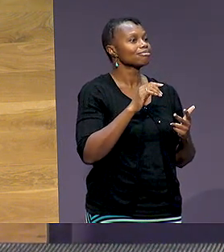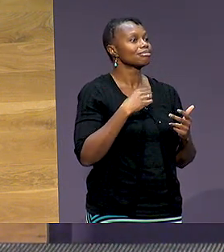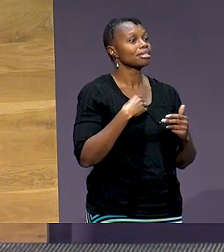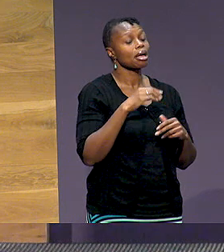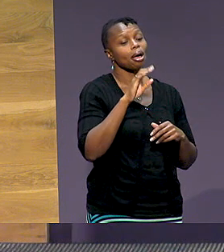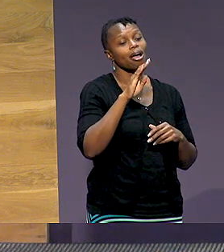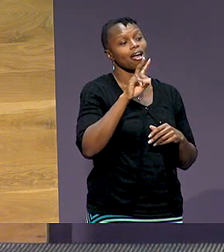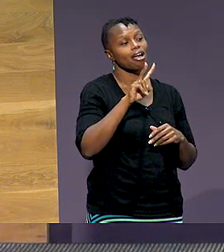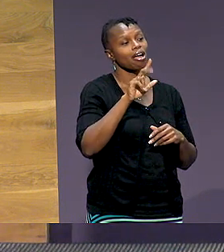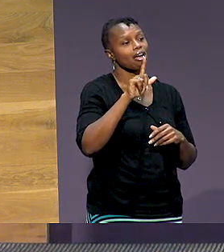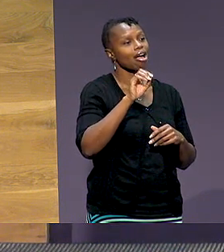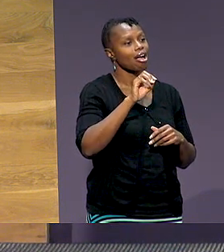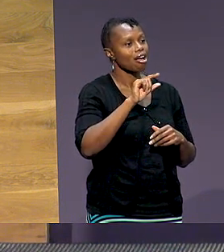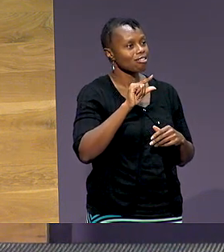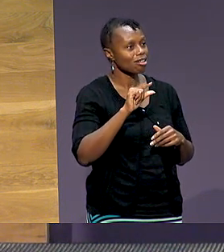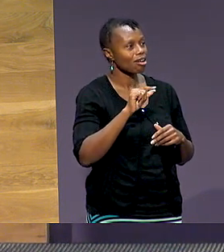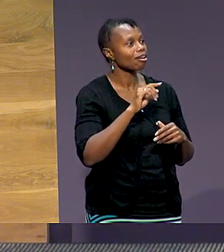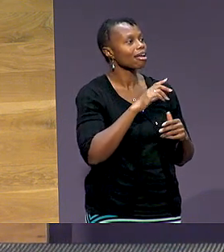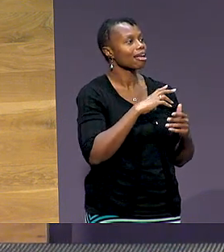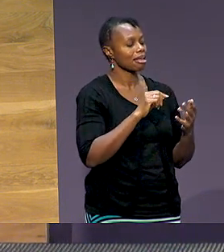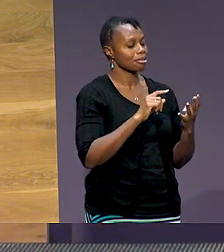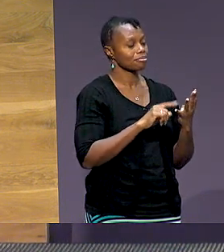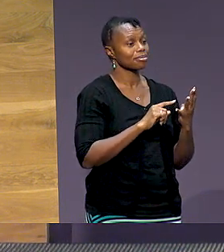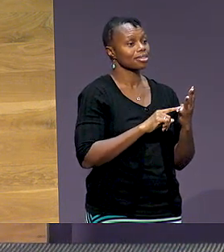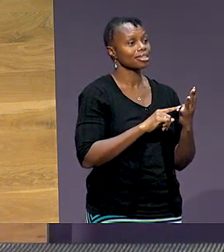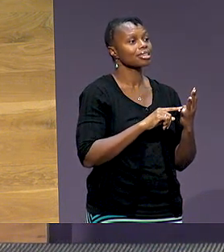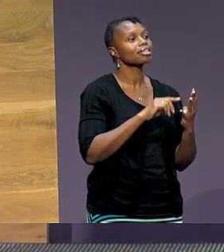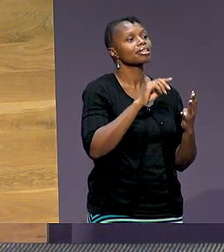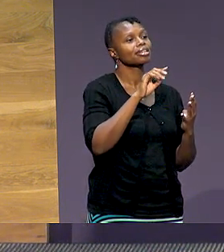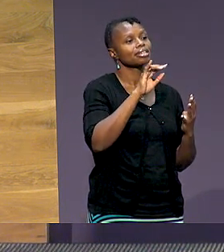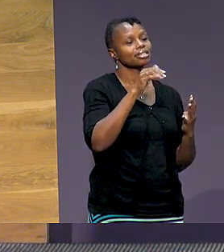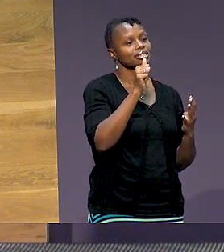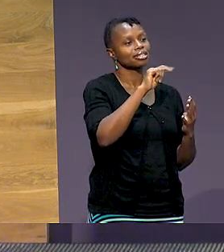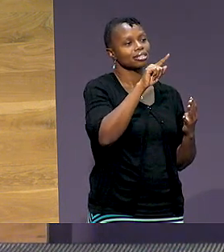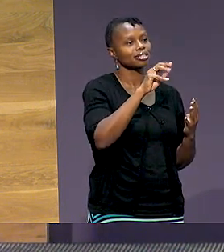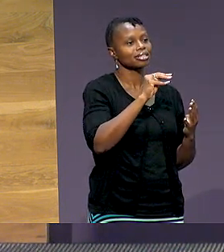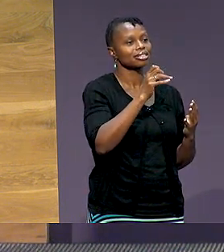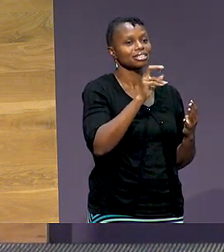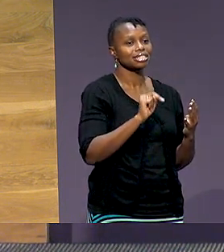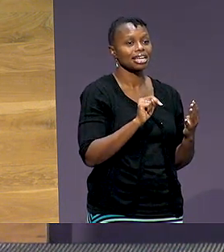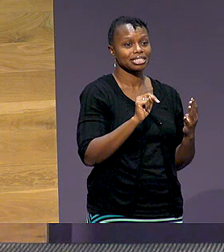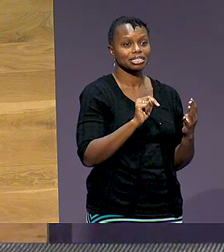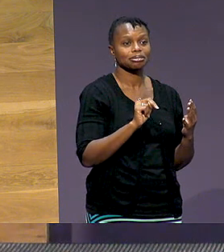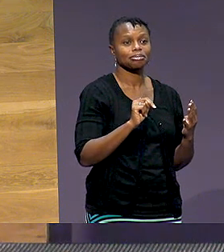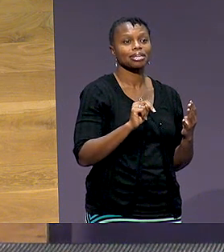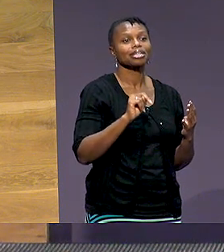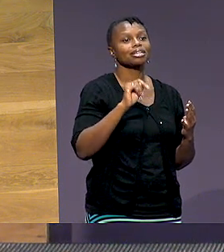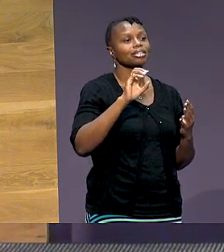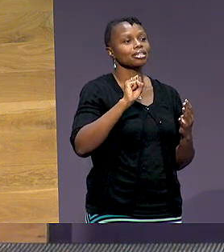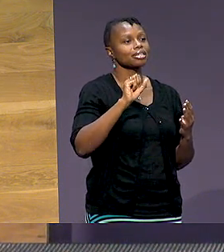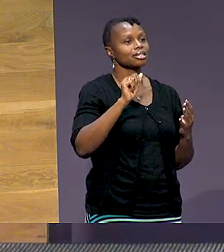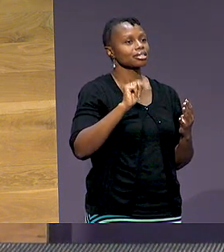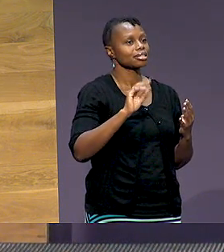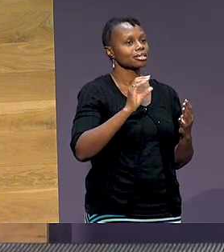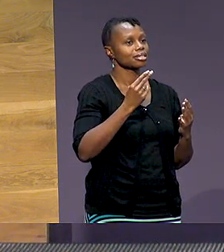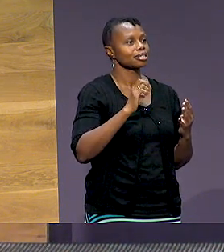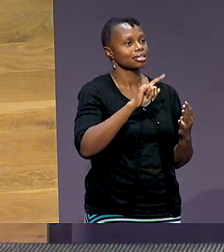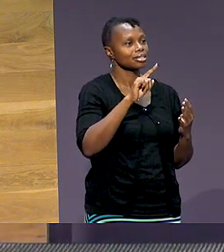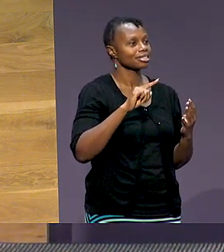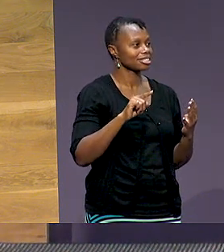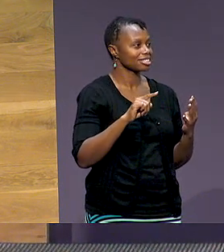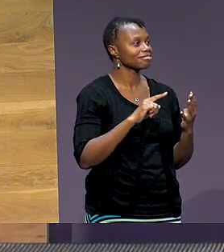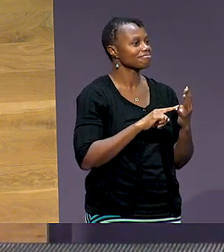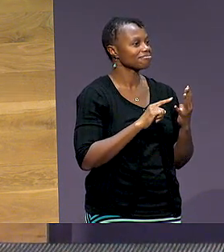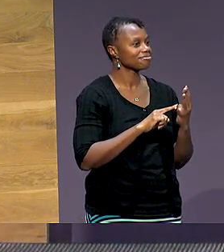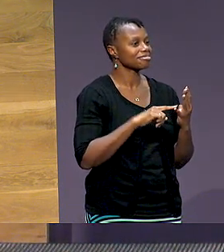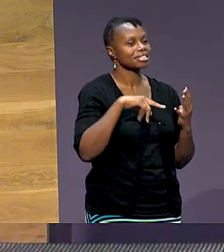And Jazmine Sanchez Linares, THM grad and current Doctor of Ministry candidate and